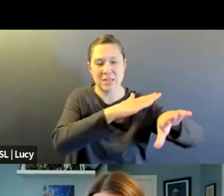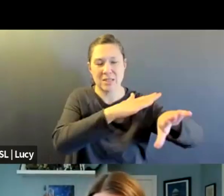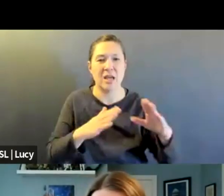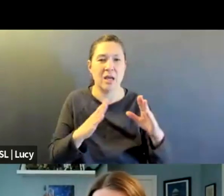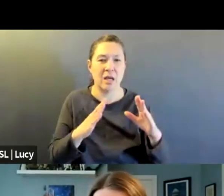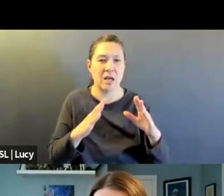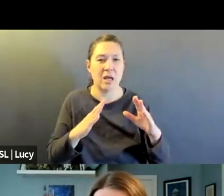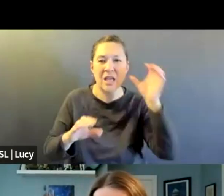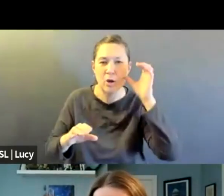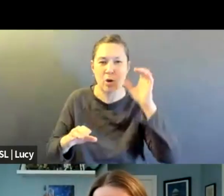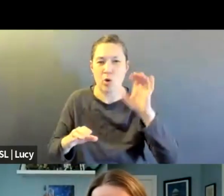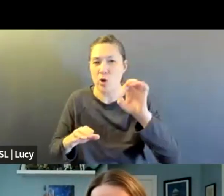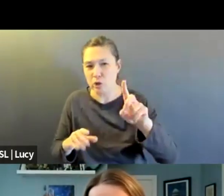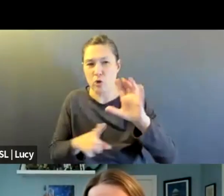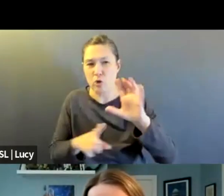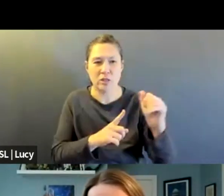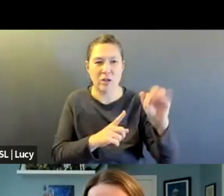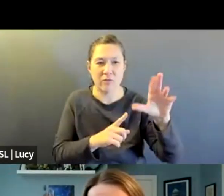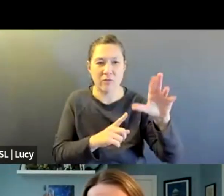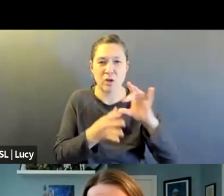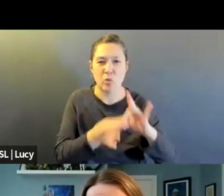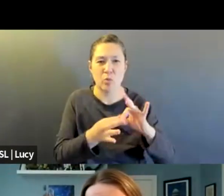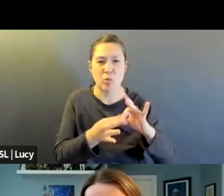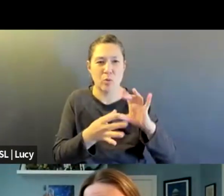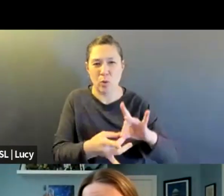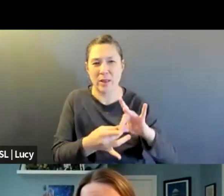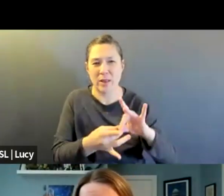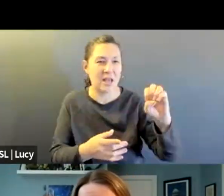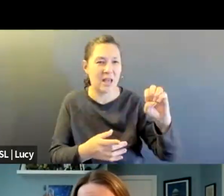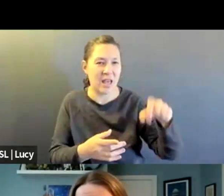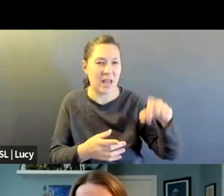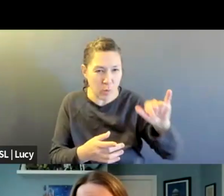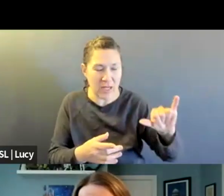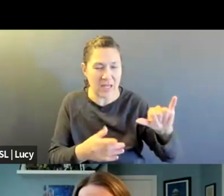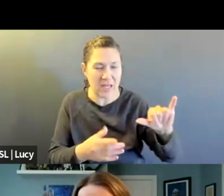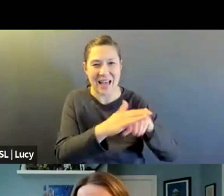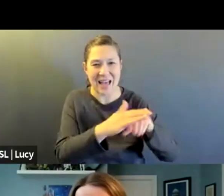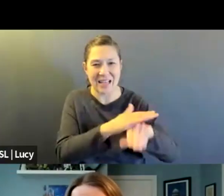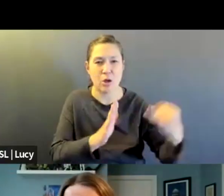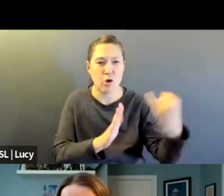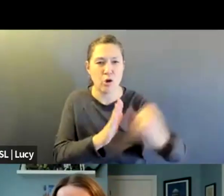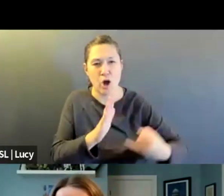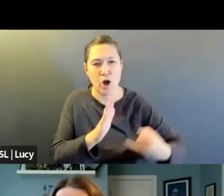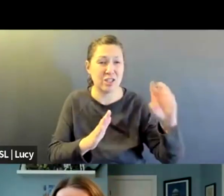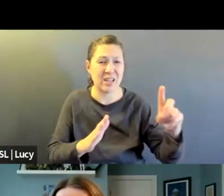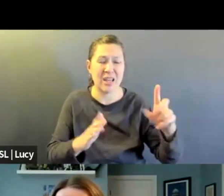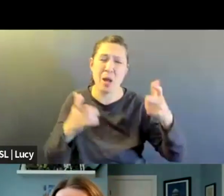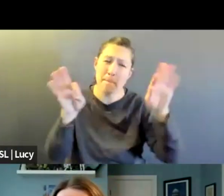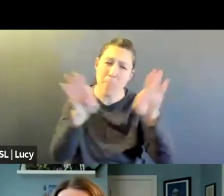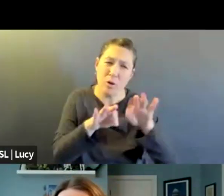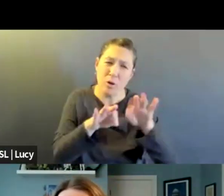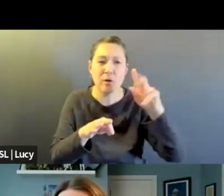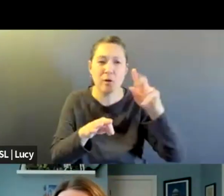education and cultural affairs as it relates to equity and access to arts education. This is a huge moment in New York City. We're grateful for